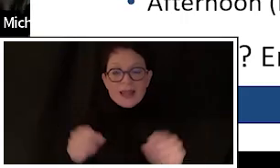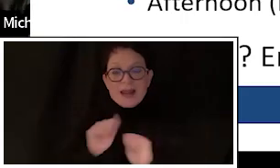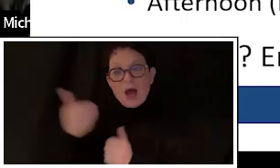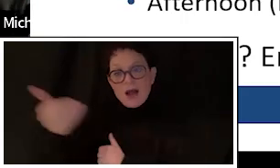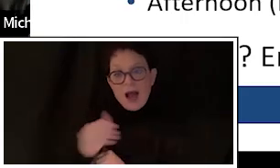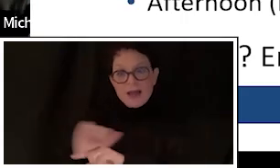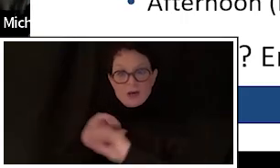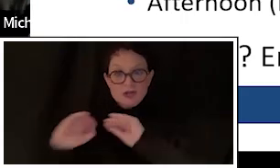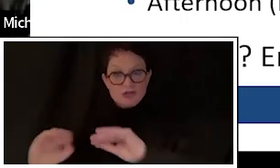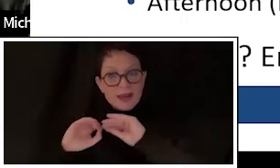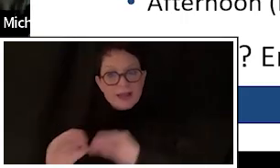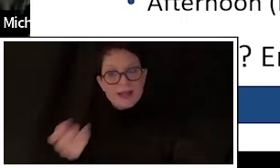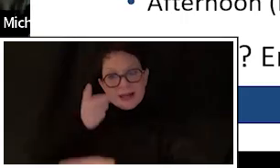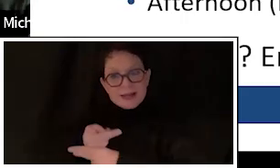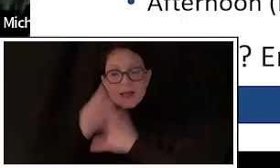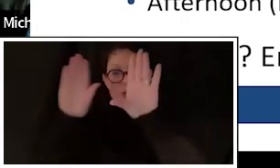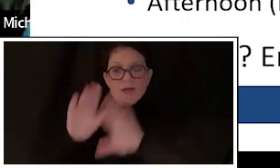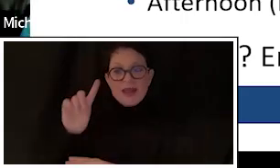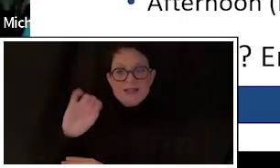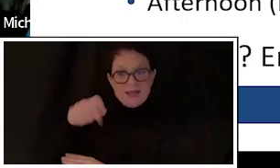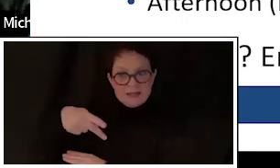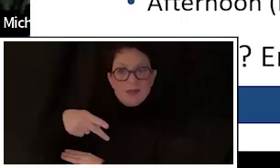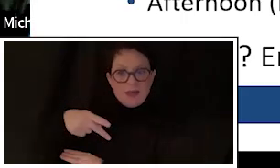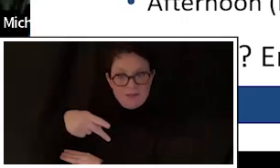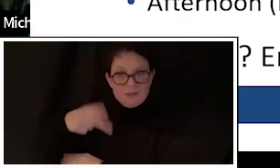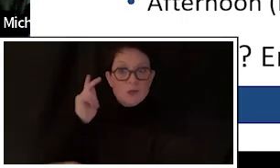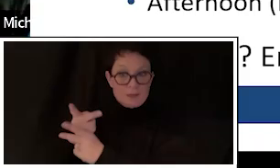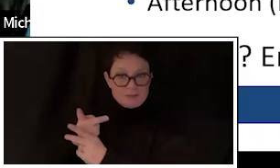hire, train, and keep great DSPs.